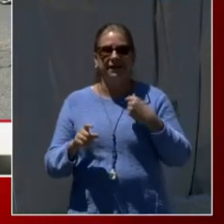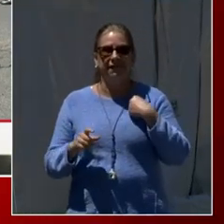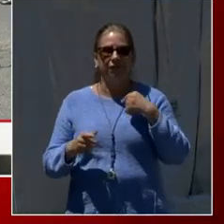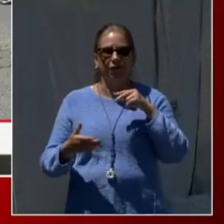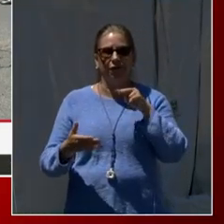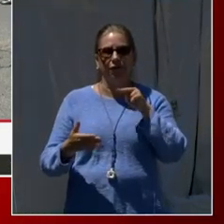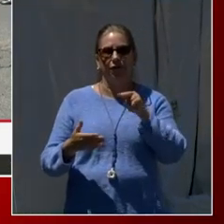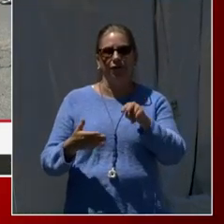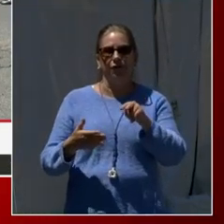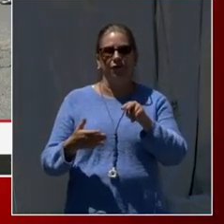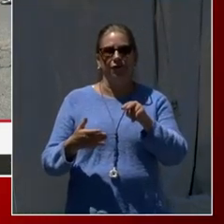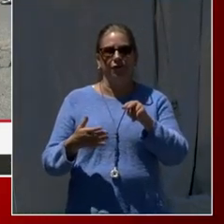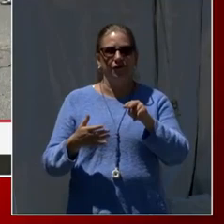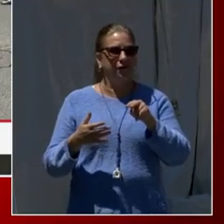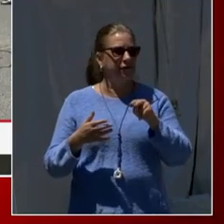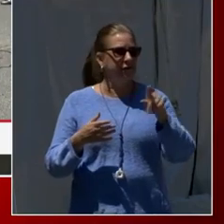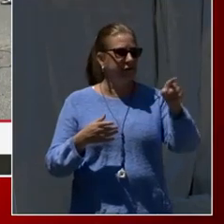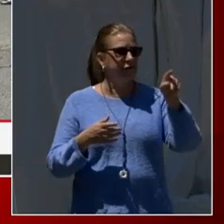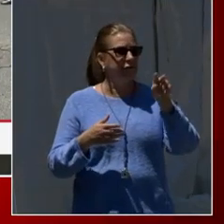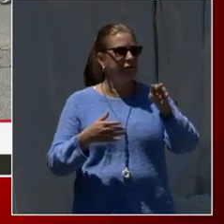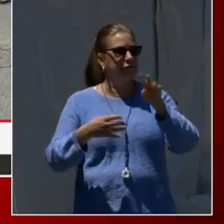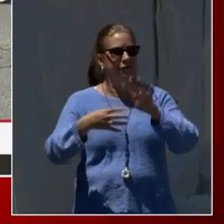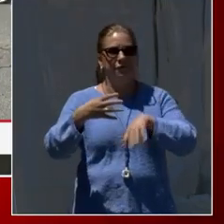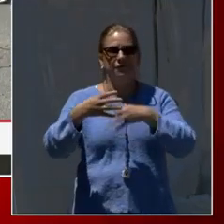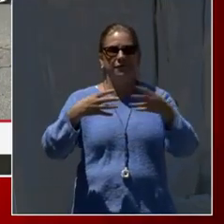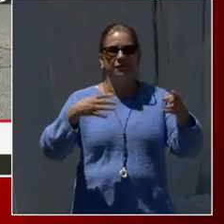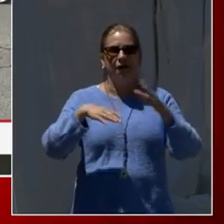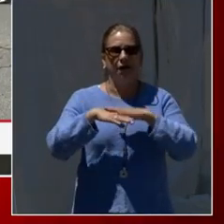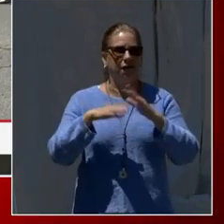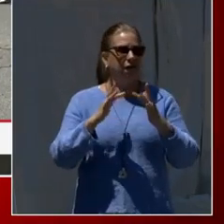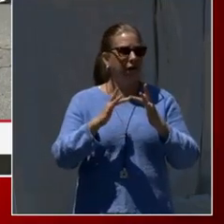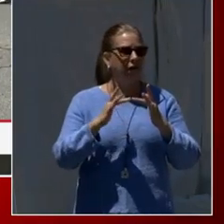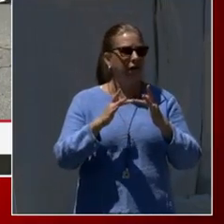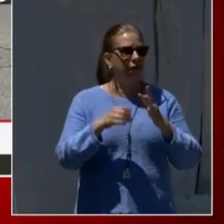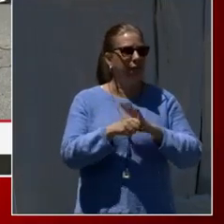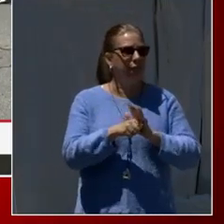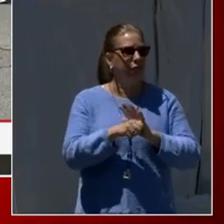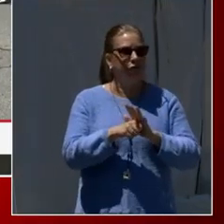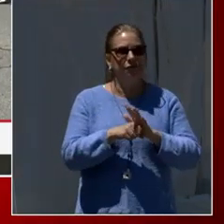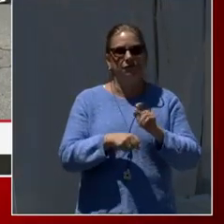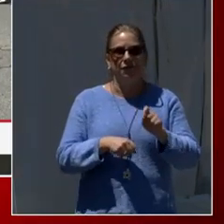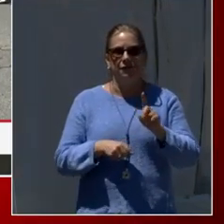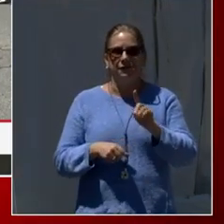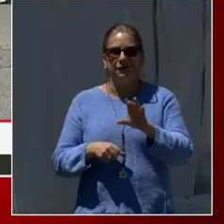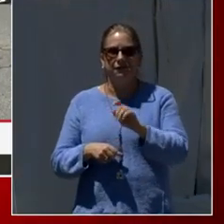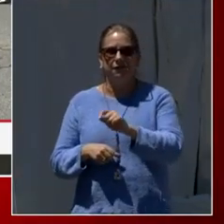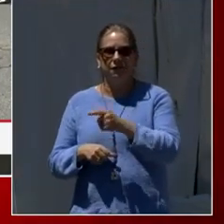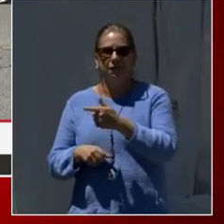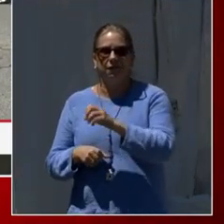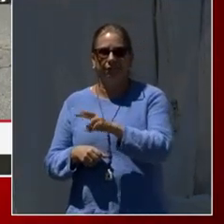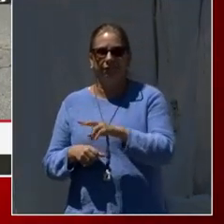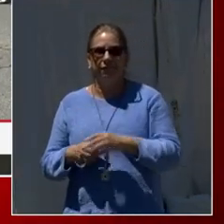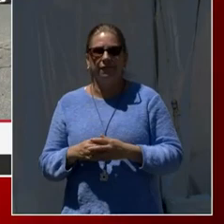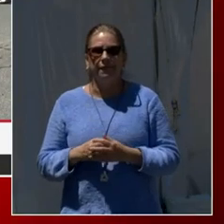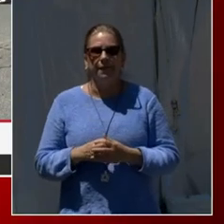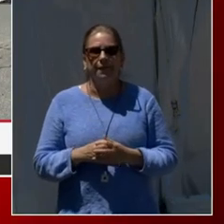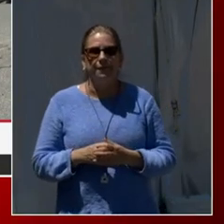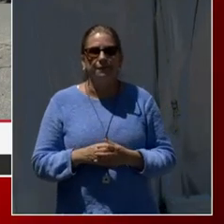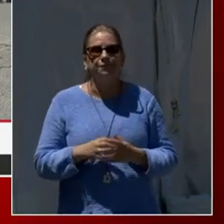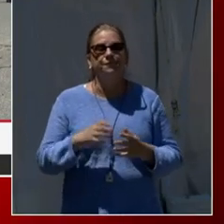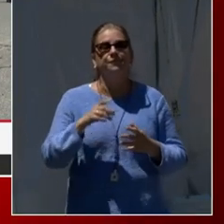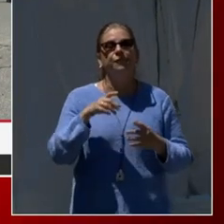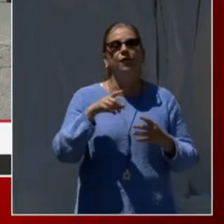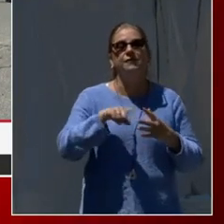on the website, it'll click for you a little bit more. So day 0 starts all over again on May 29th because it's the